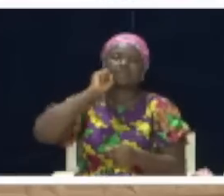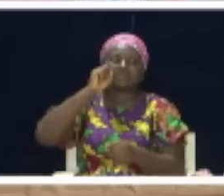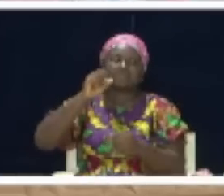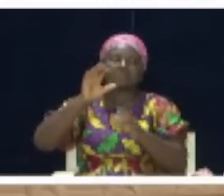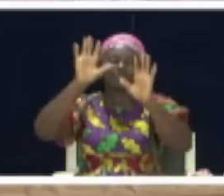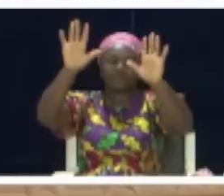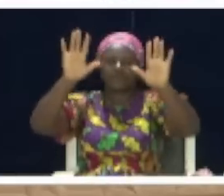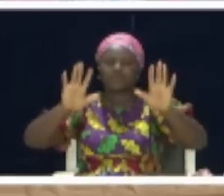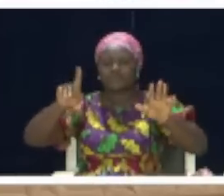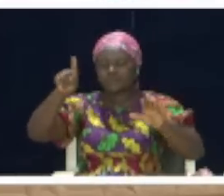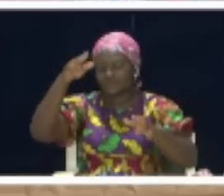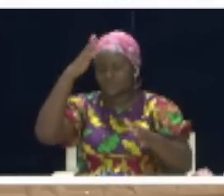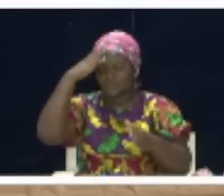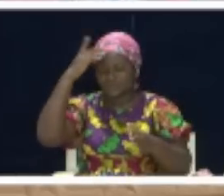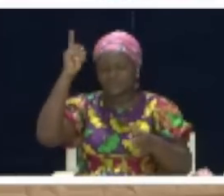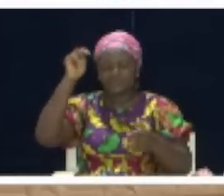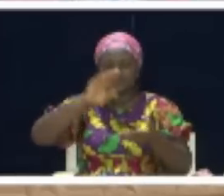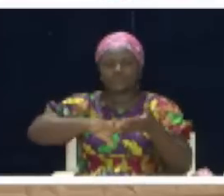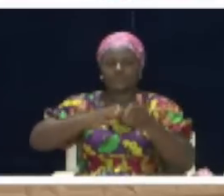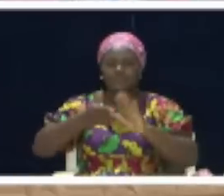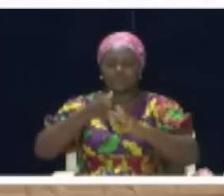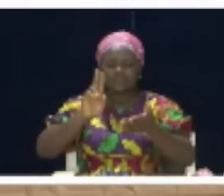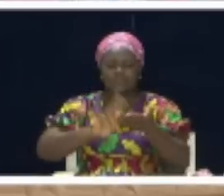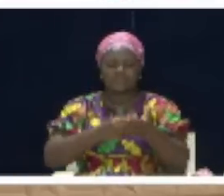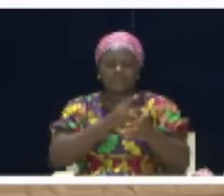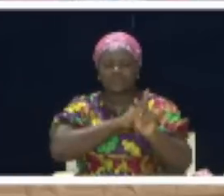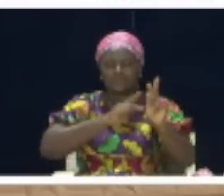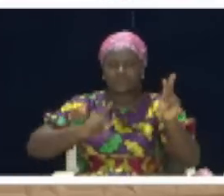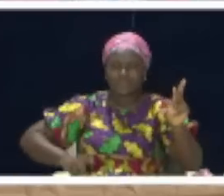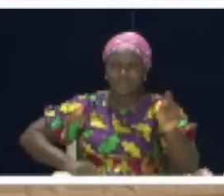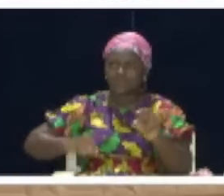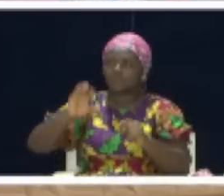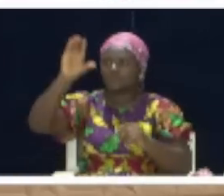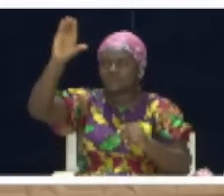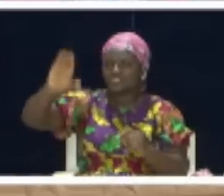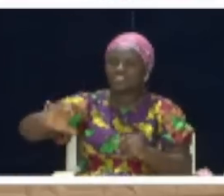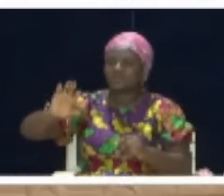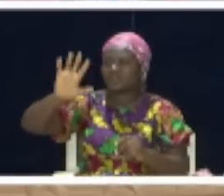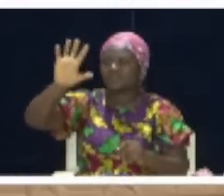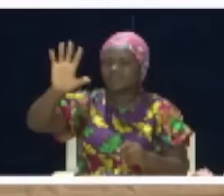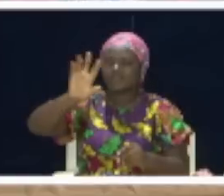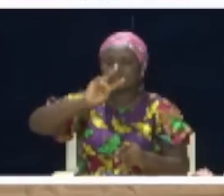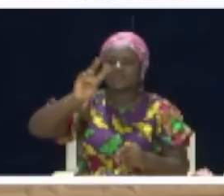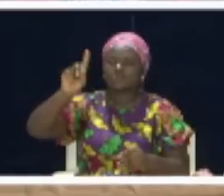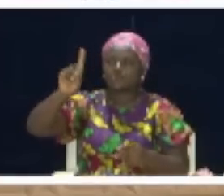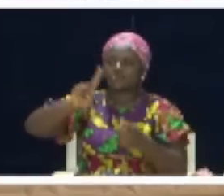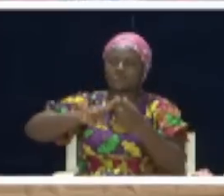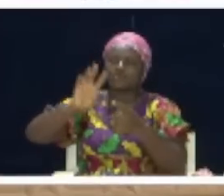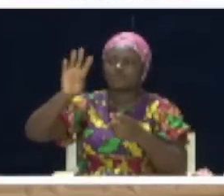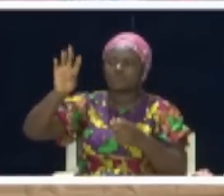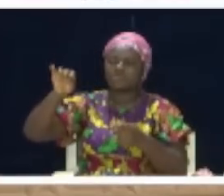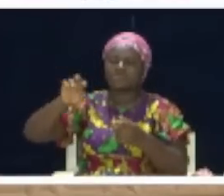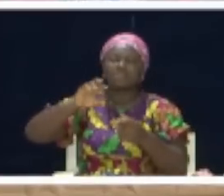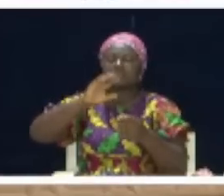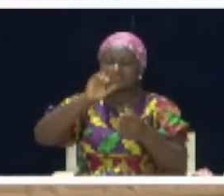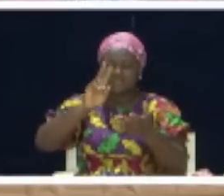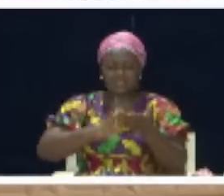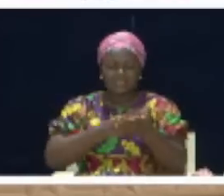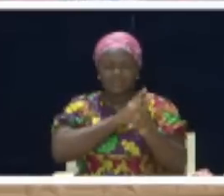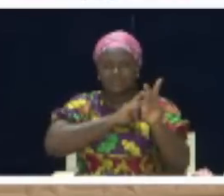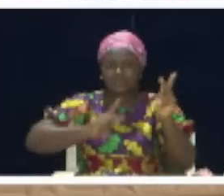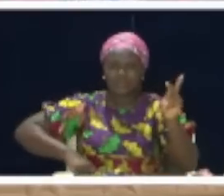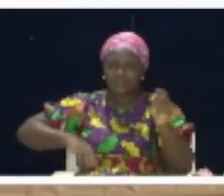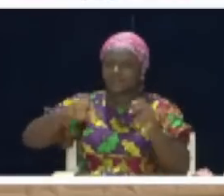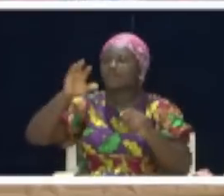You know the story, 2 Kings chapter 5. From verse 1 to 14, 2 Kings 5, 1